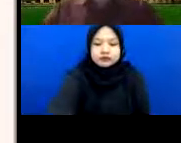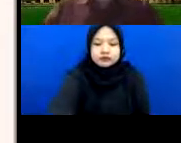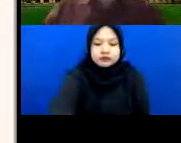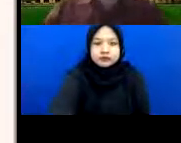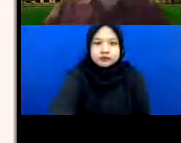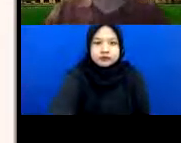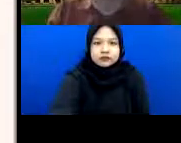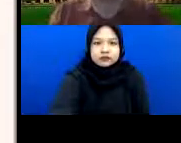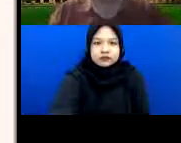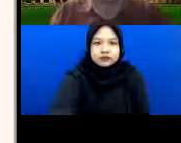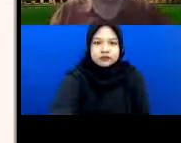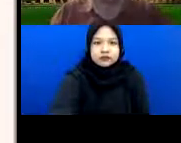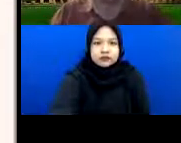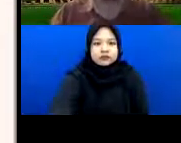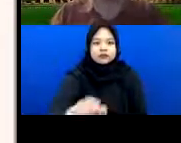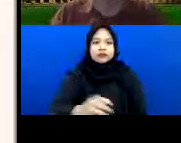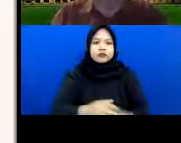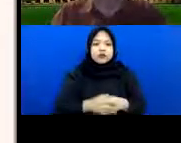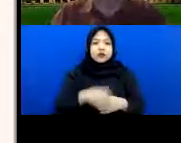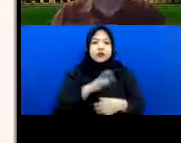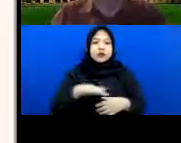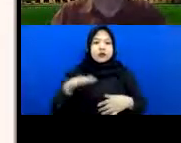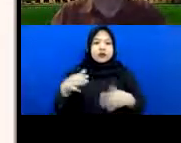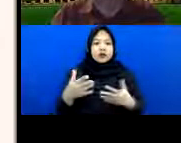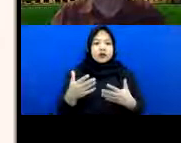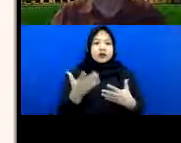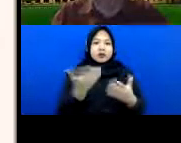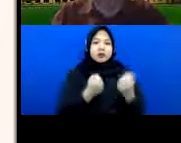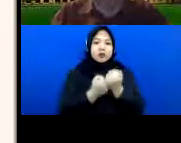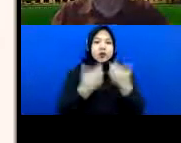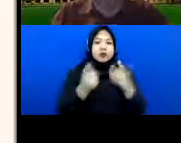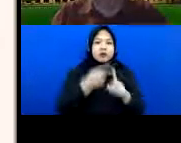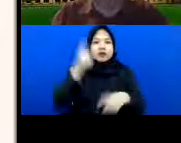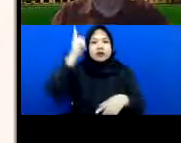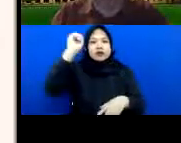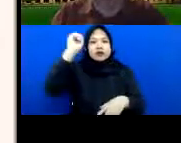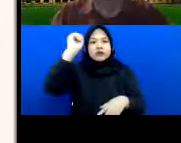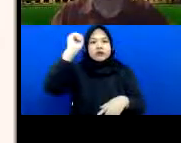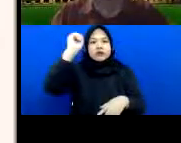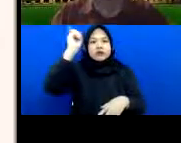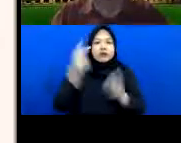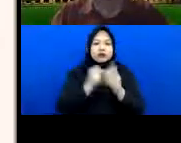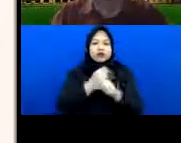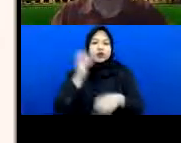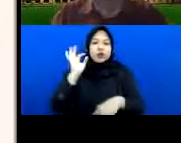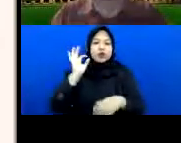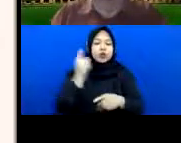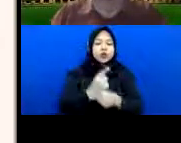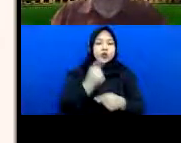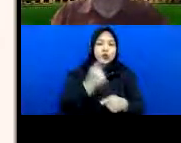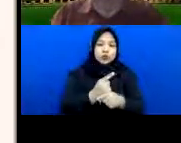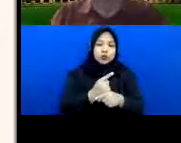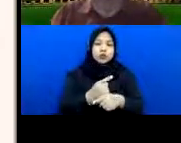What kind of support have your child received from the government, NGOs, or teachers so far? For parents with children